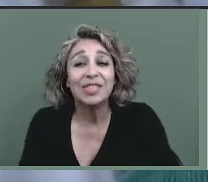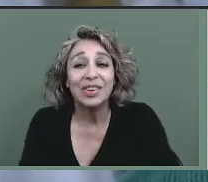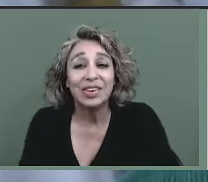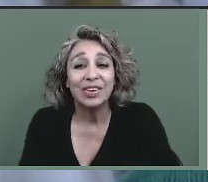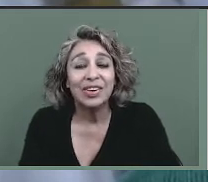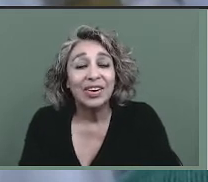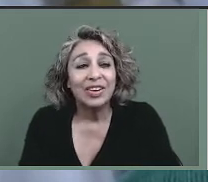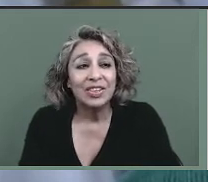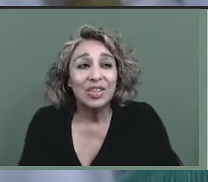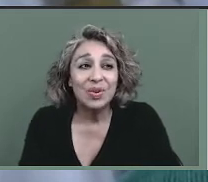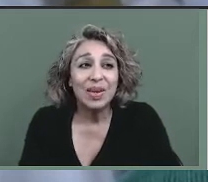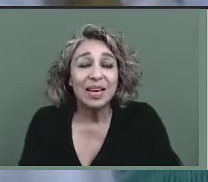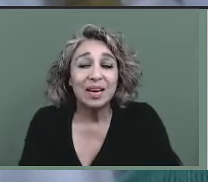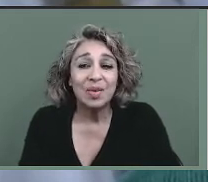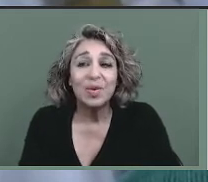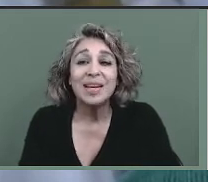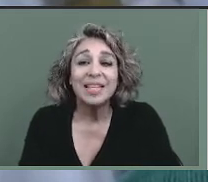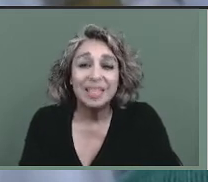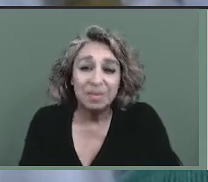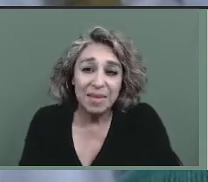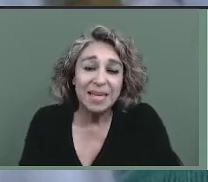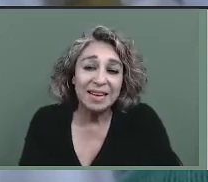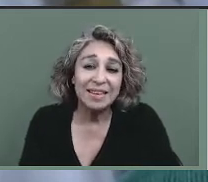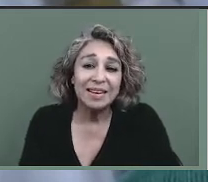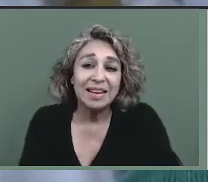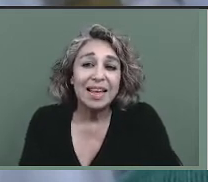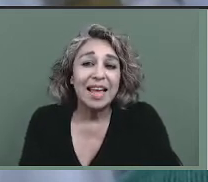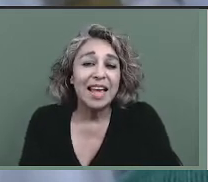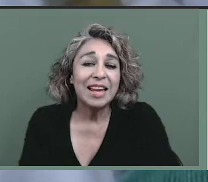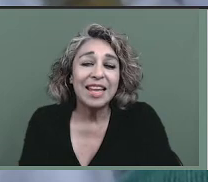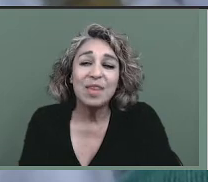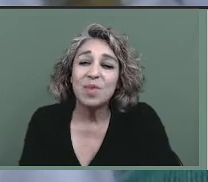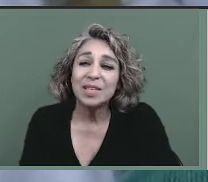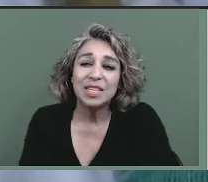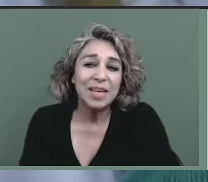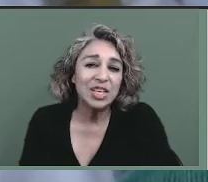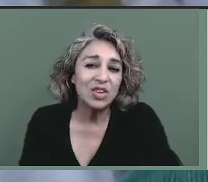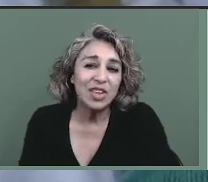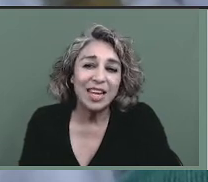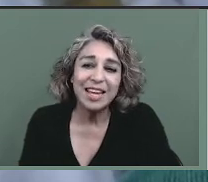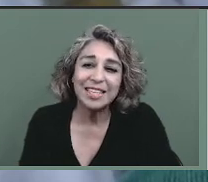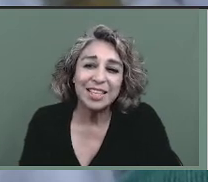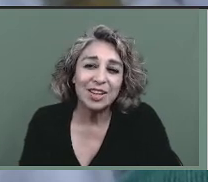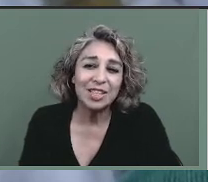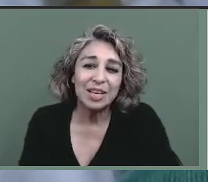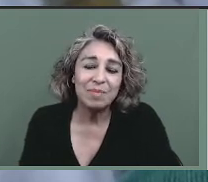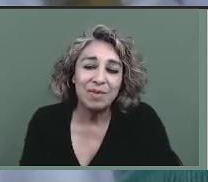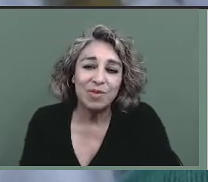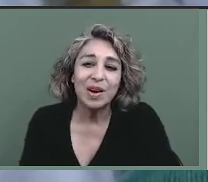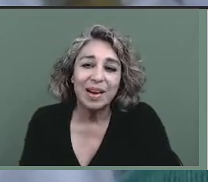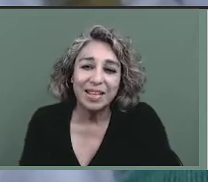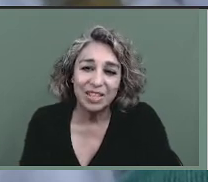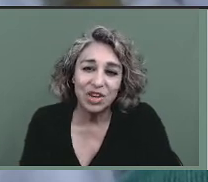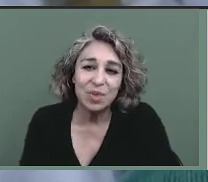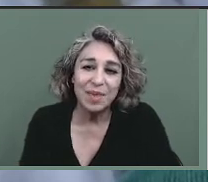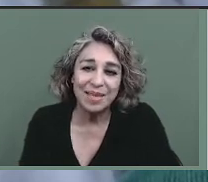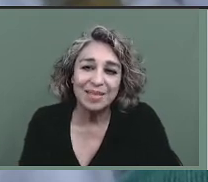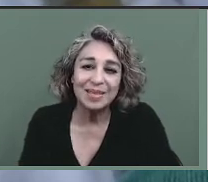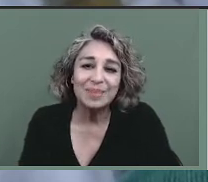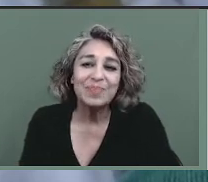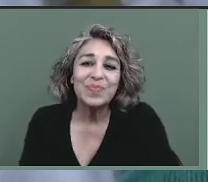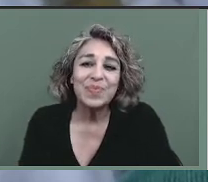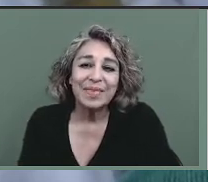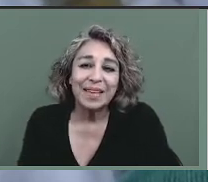out there doing what needs to be done. And he wants to make sure that he gets it all done before his term